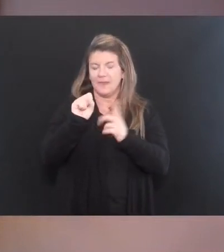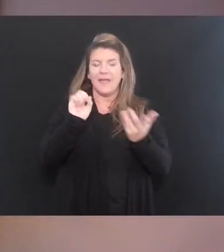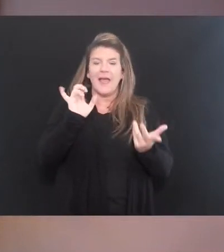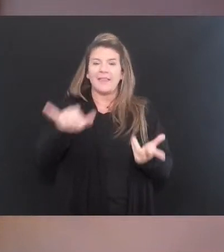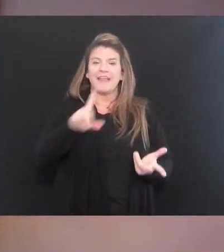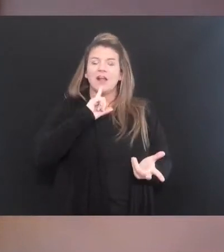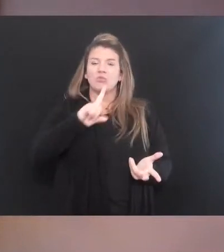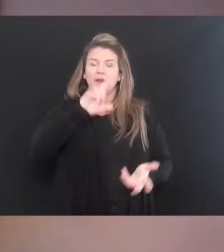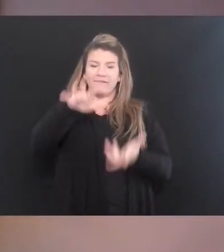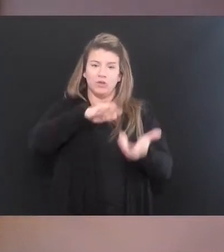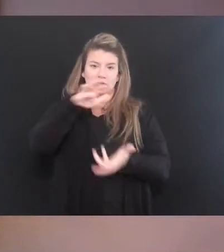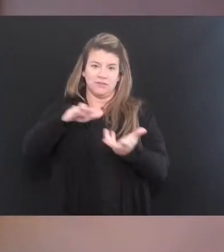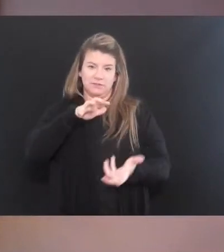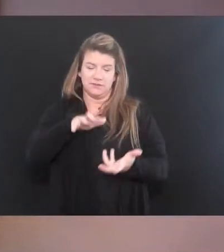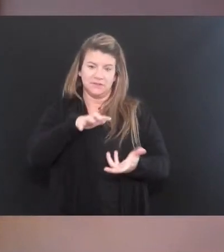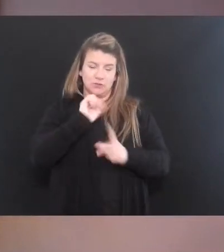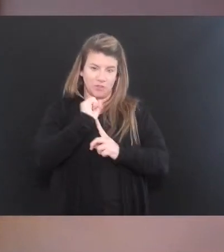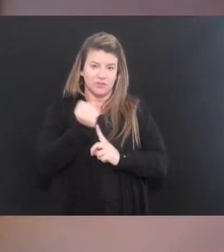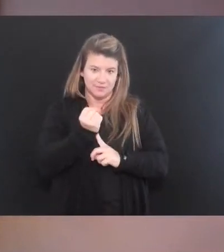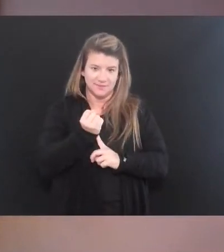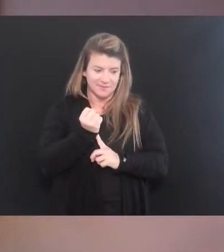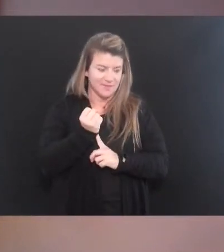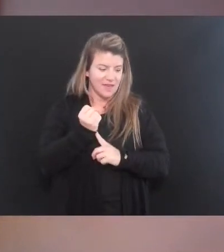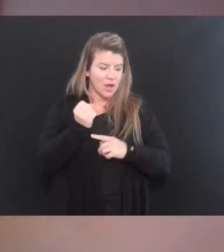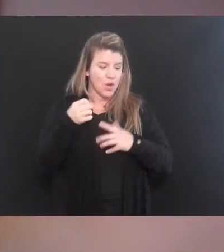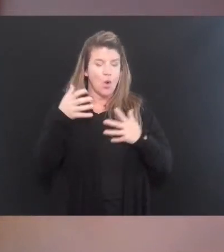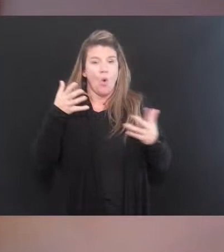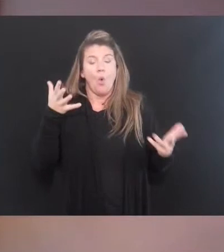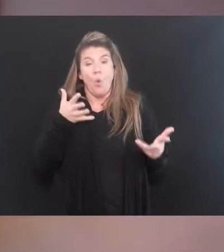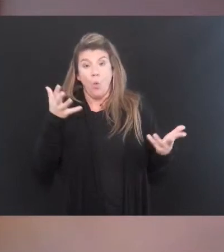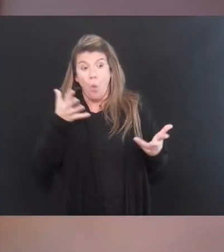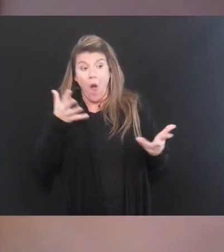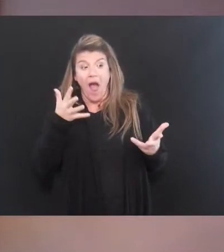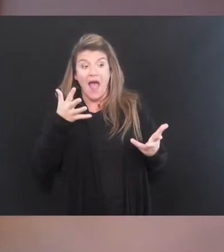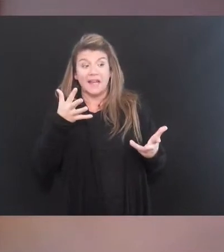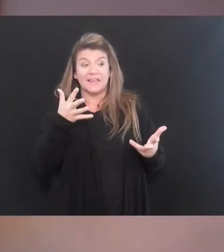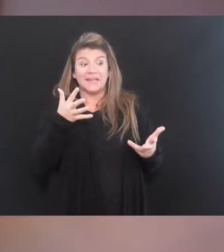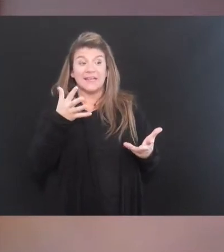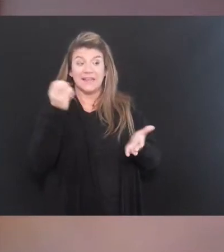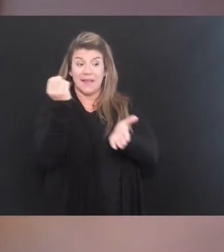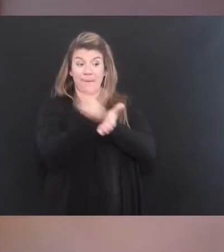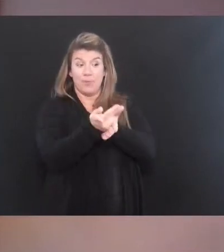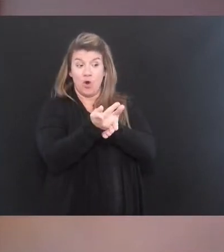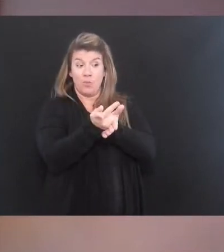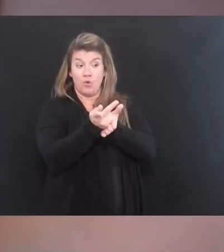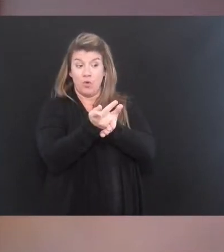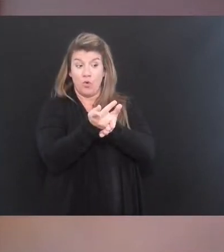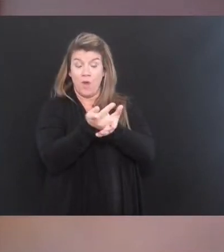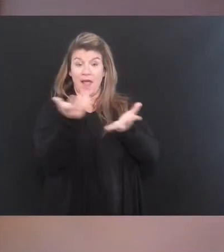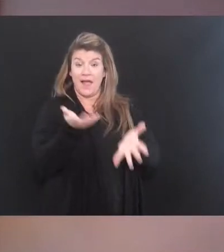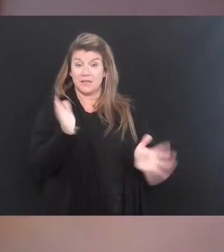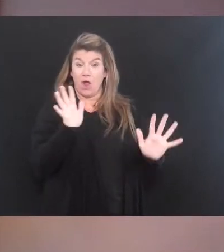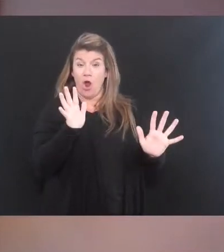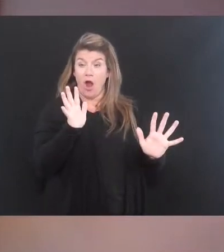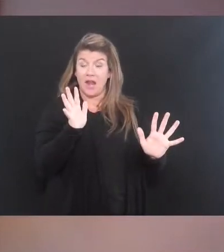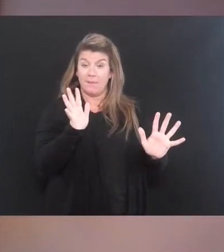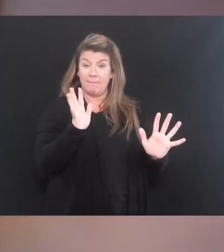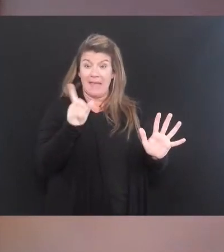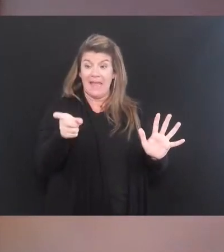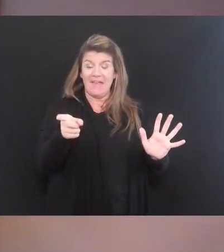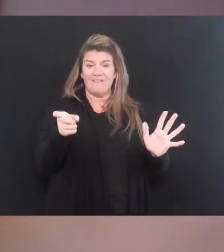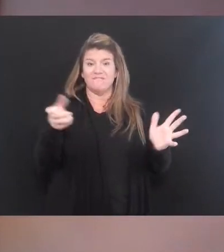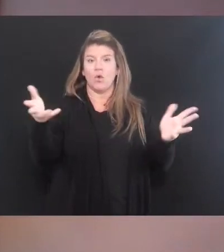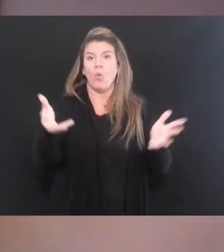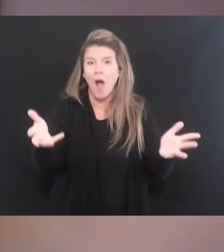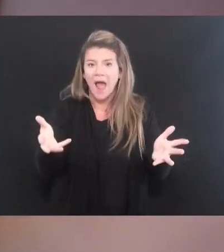confusing nomenclature. What the approval has been given for is for people who